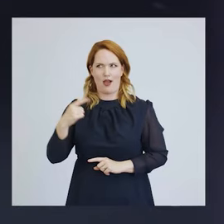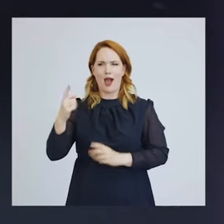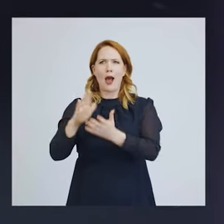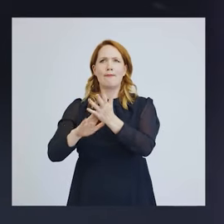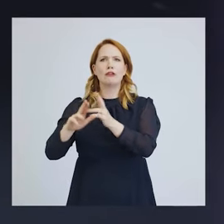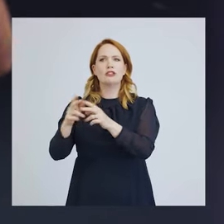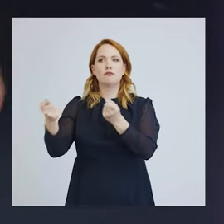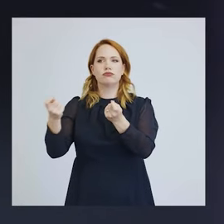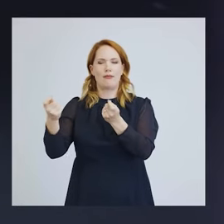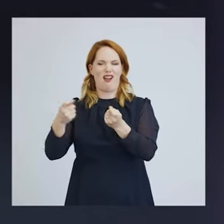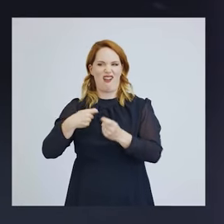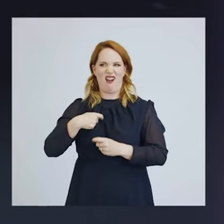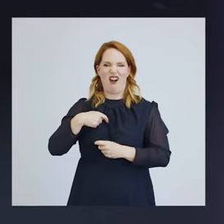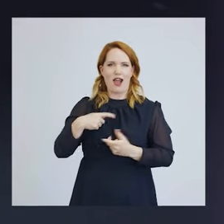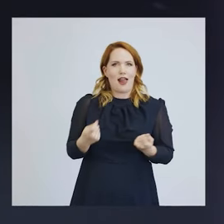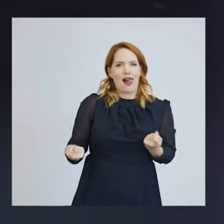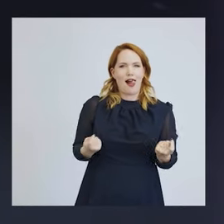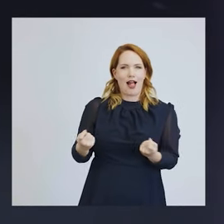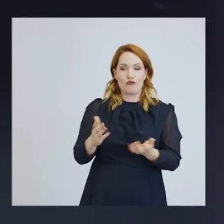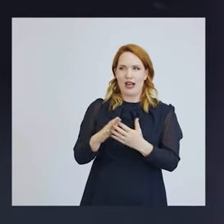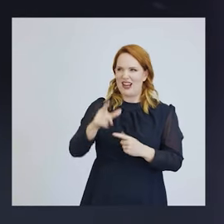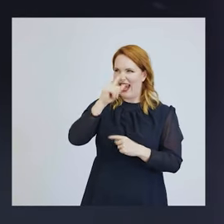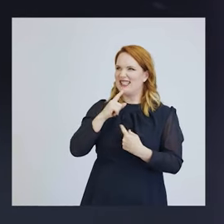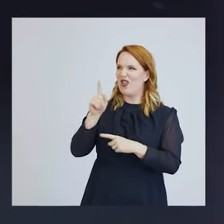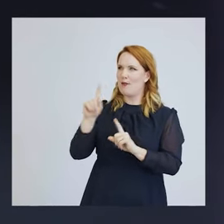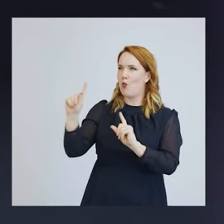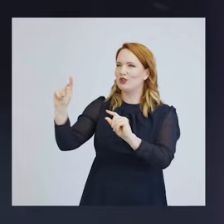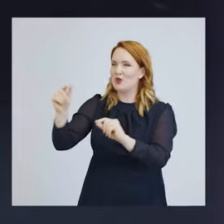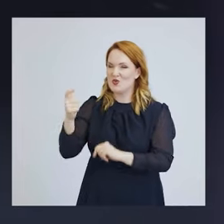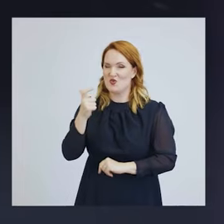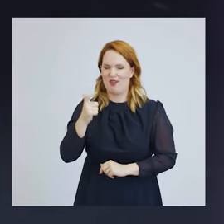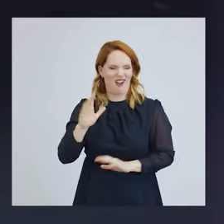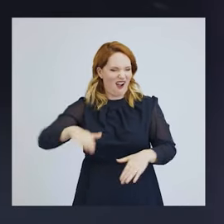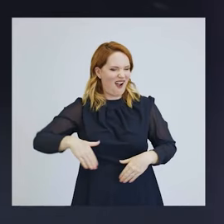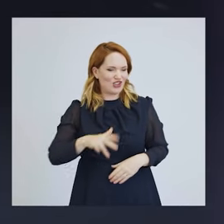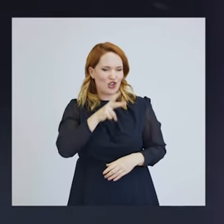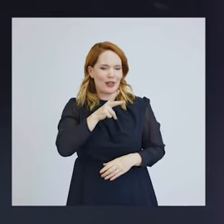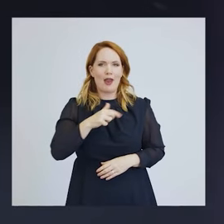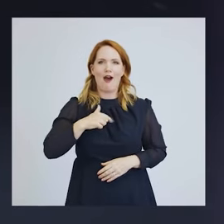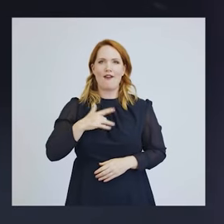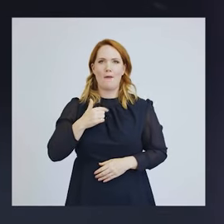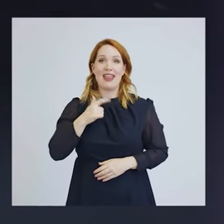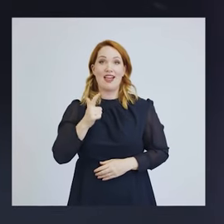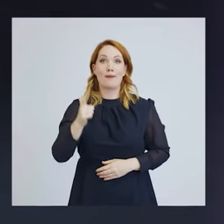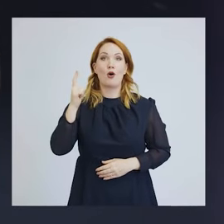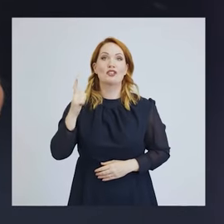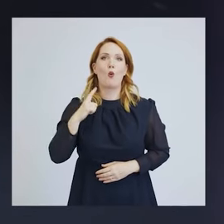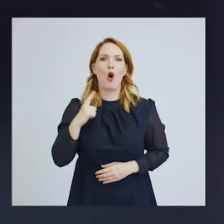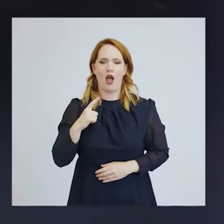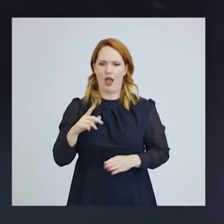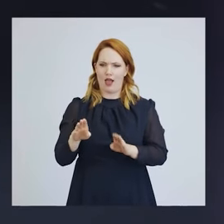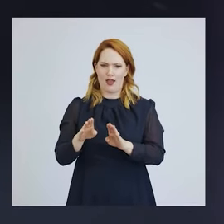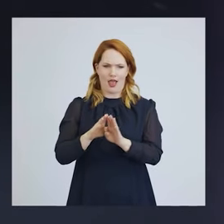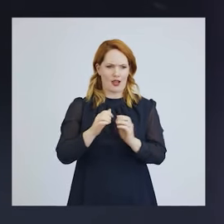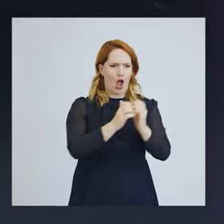my parents were in charge of this, but I could kind of tell my parents what to do as well. No, I'm just kidding. But I just felt like I was the